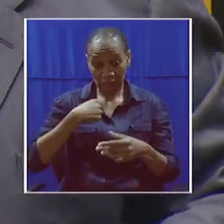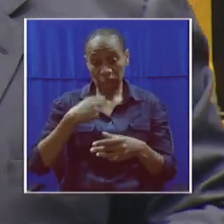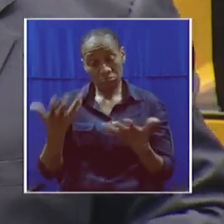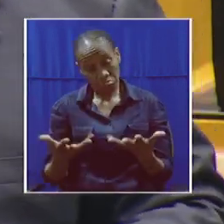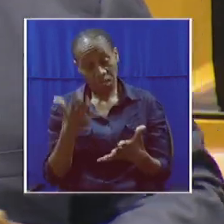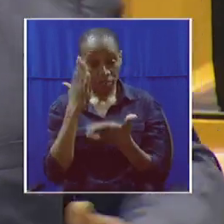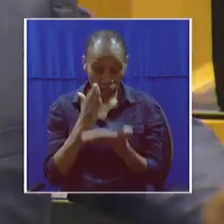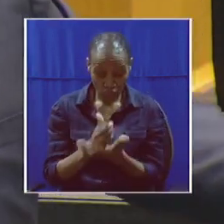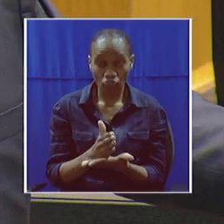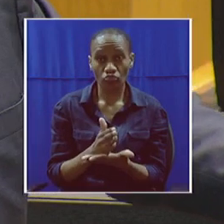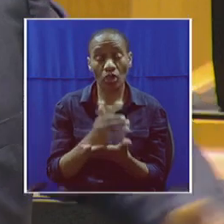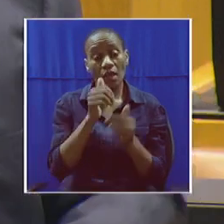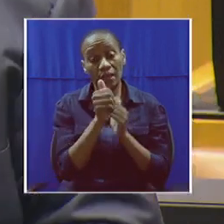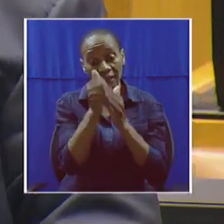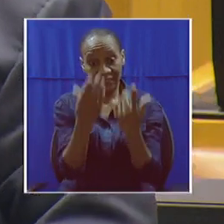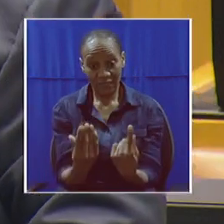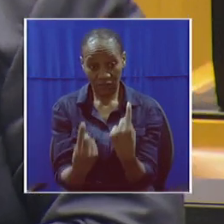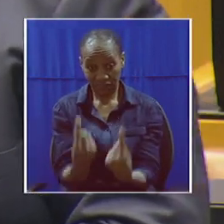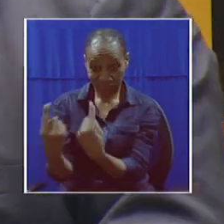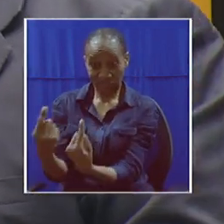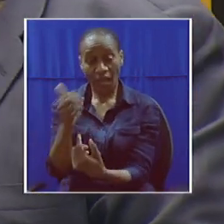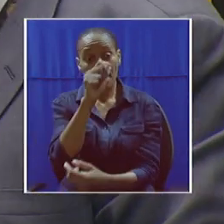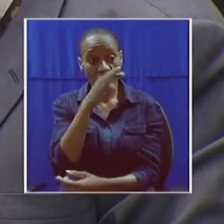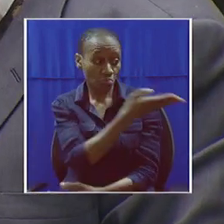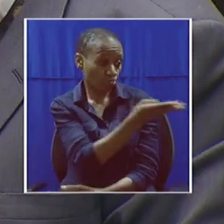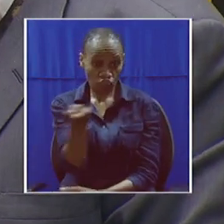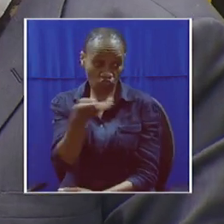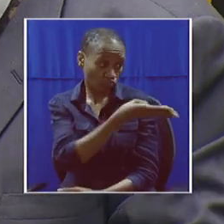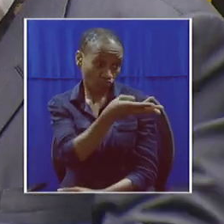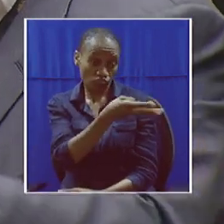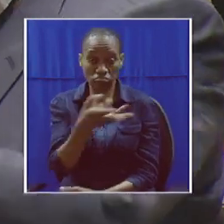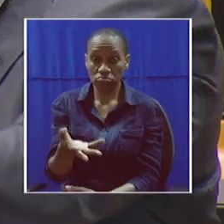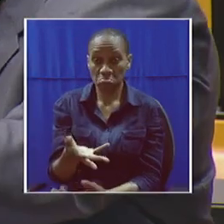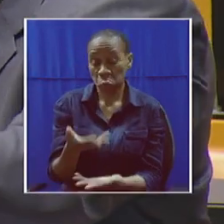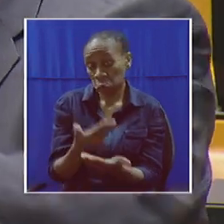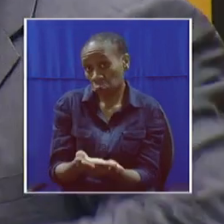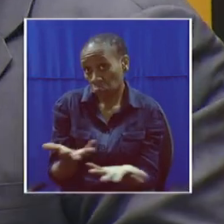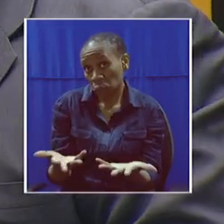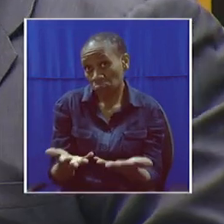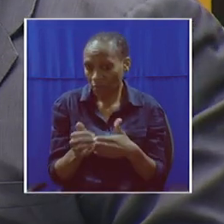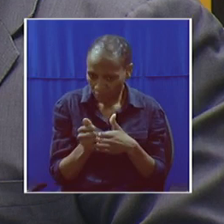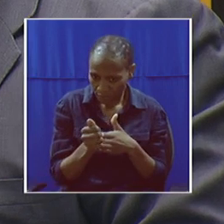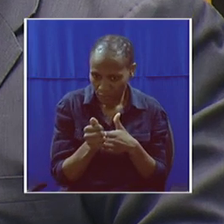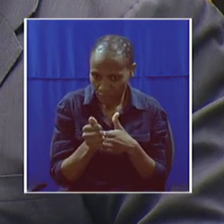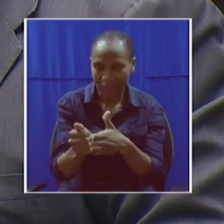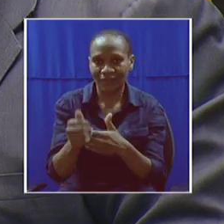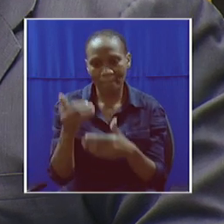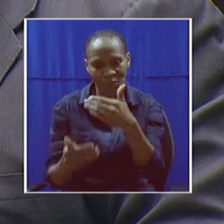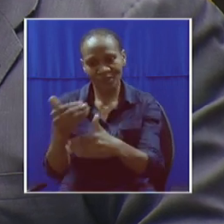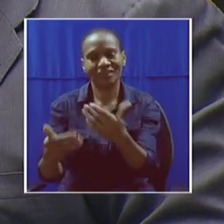leadership of the here uh will be able to carry the necessary